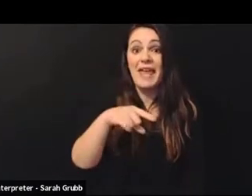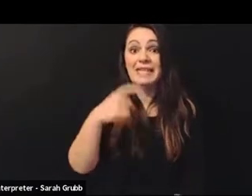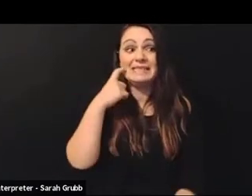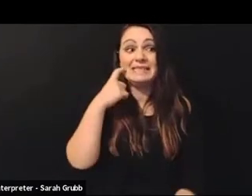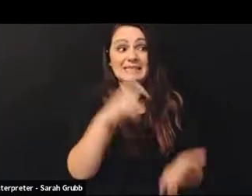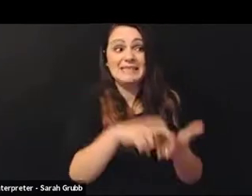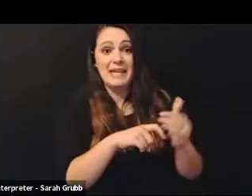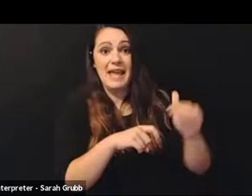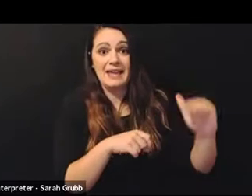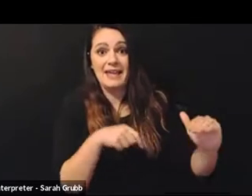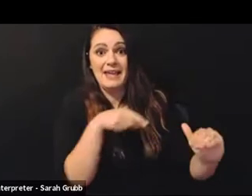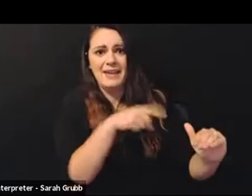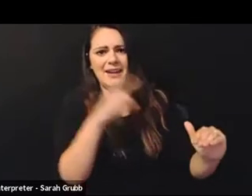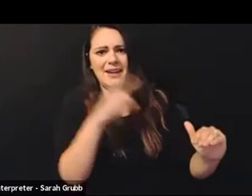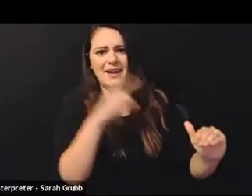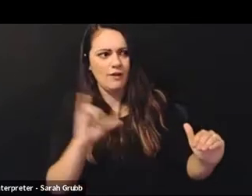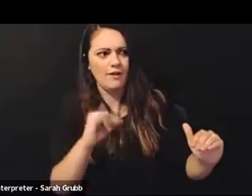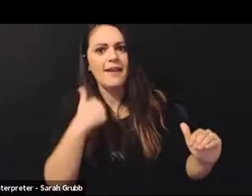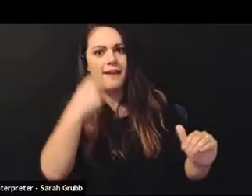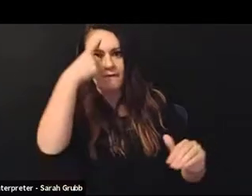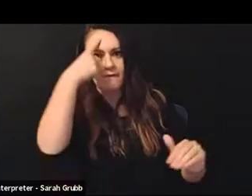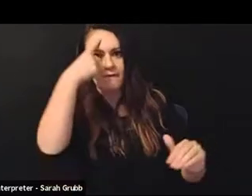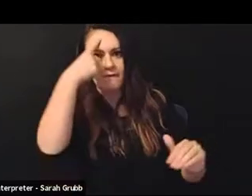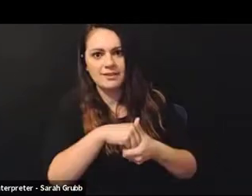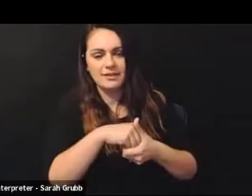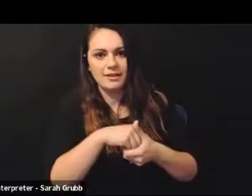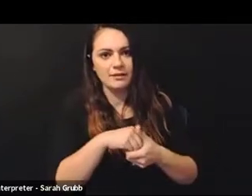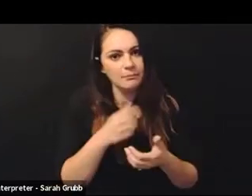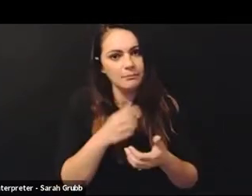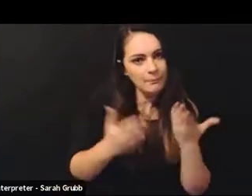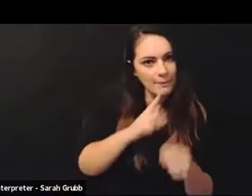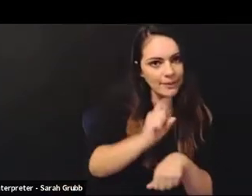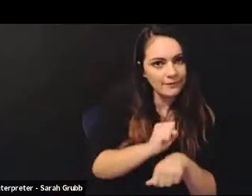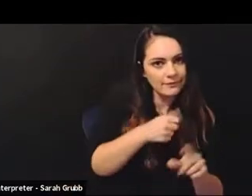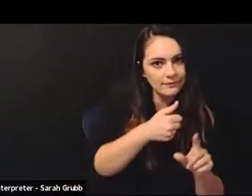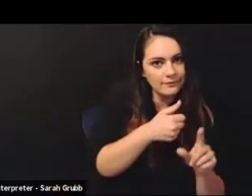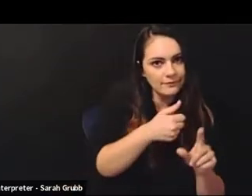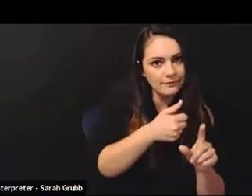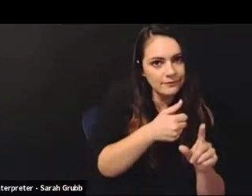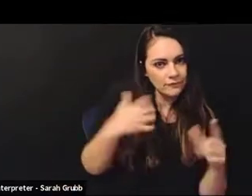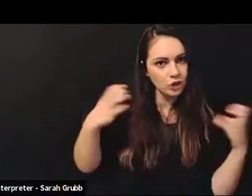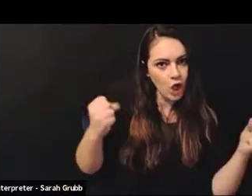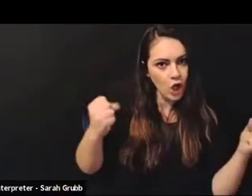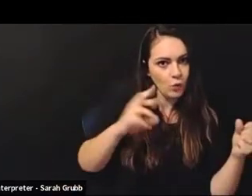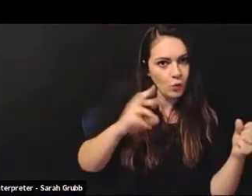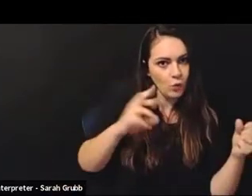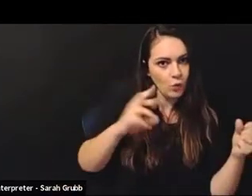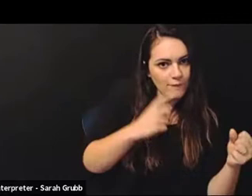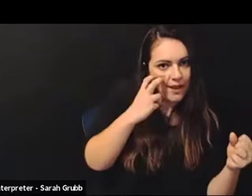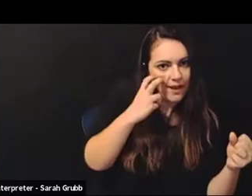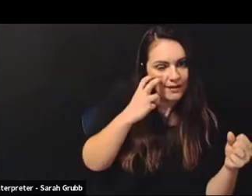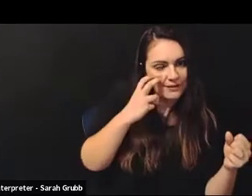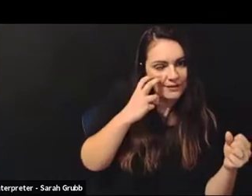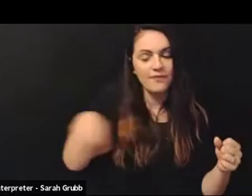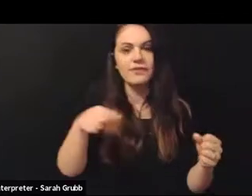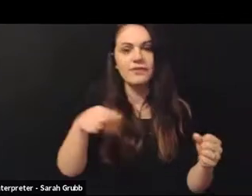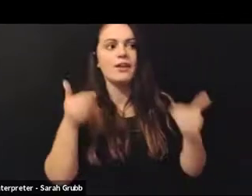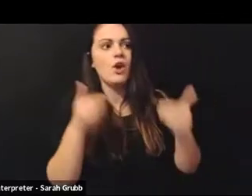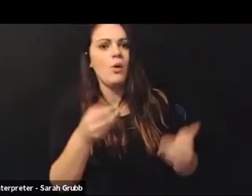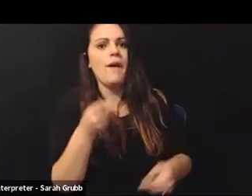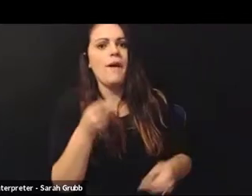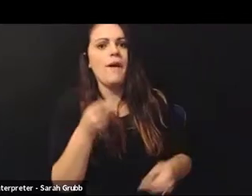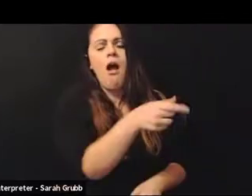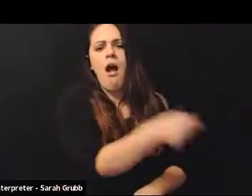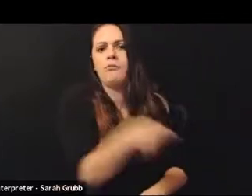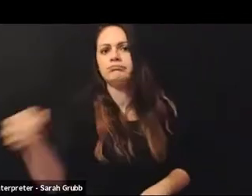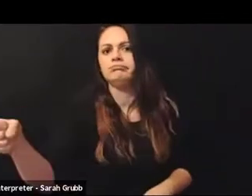even though it's not autism, it's charge, or the child's deafblind, they say, oh, he belongs there. Or we have a teacher that